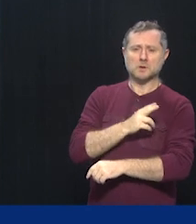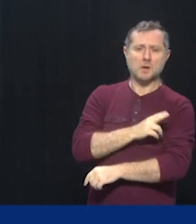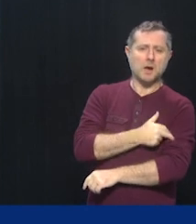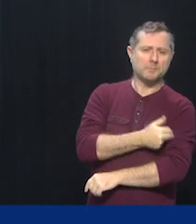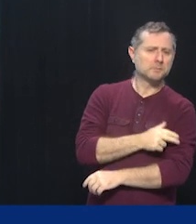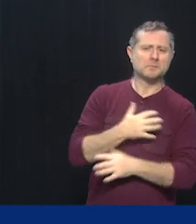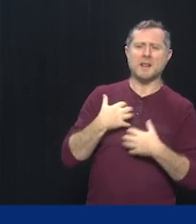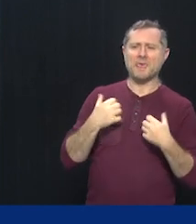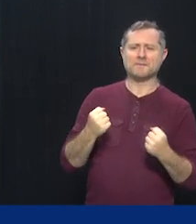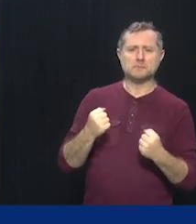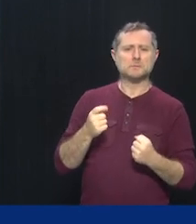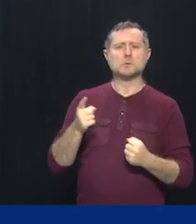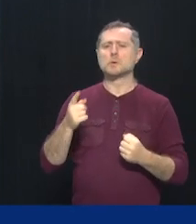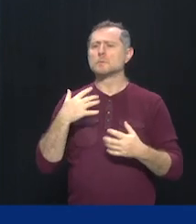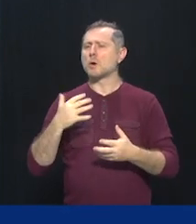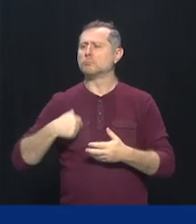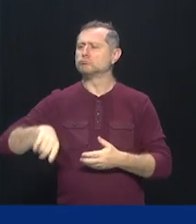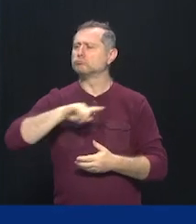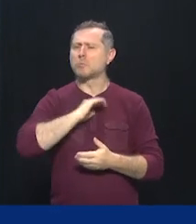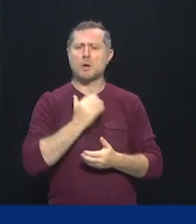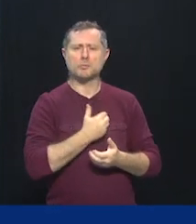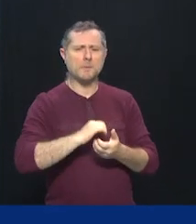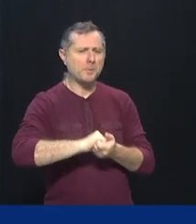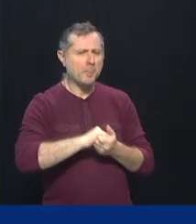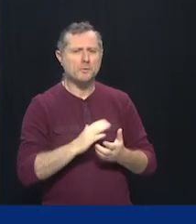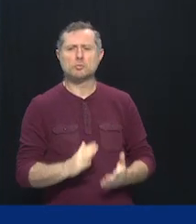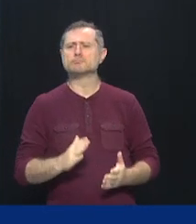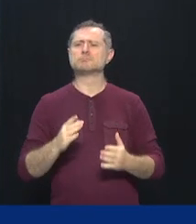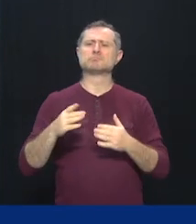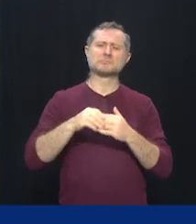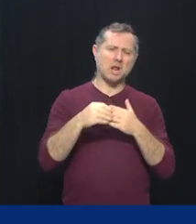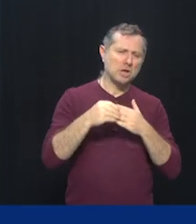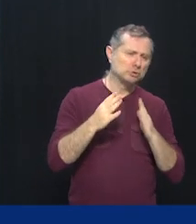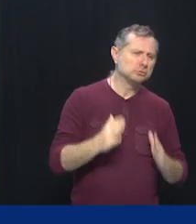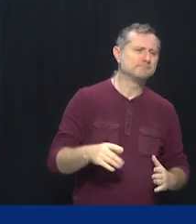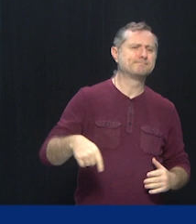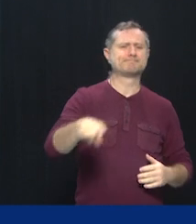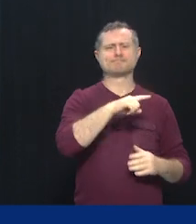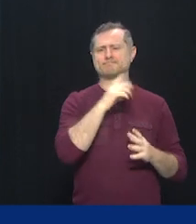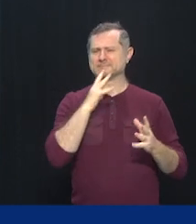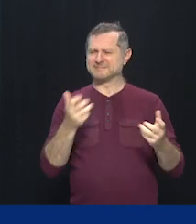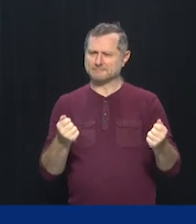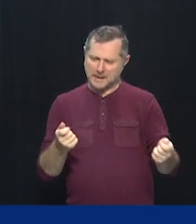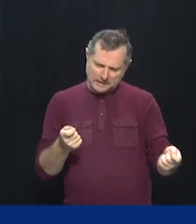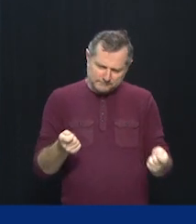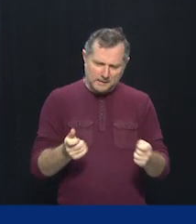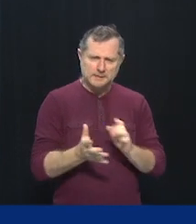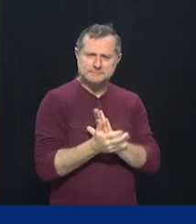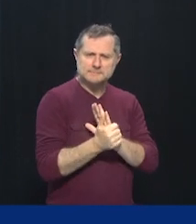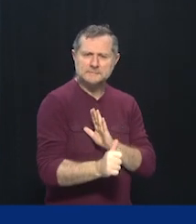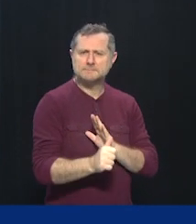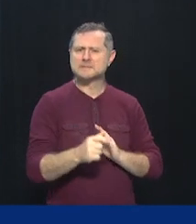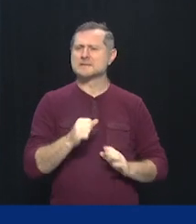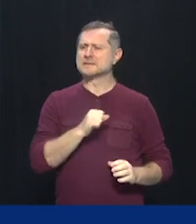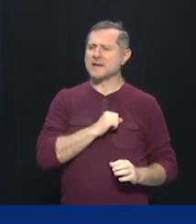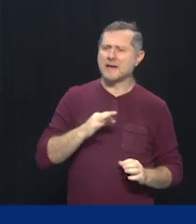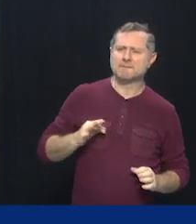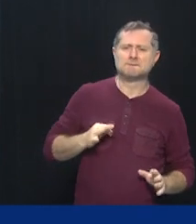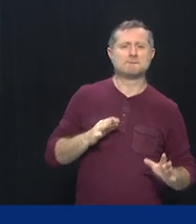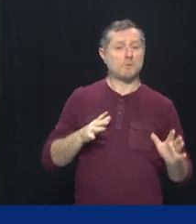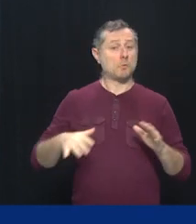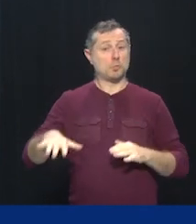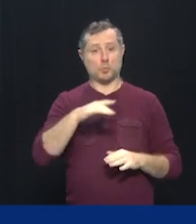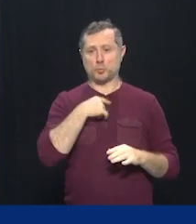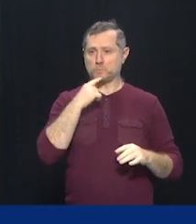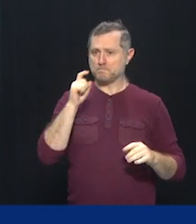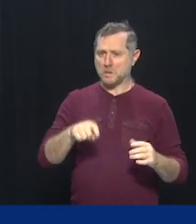You really helped lead the charge to bring the most talented people together to help us crunch the data. This was all very data-driven. We had to make sure that